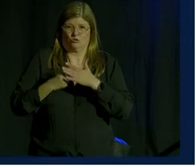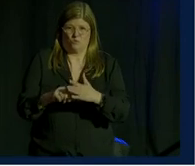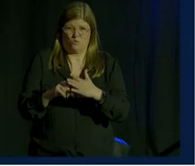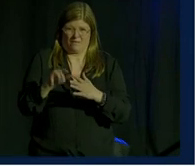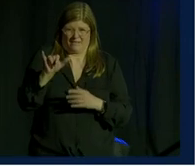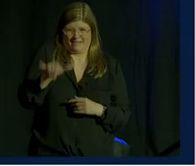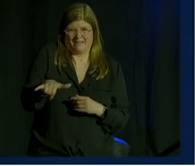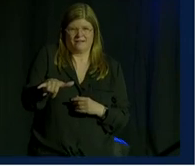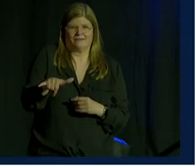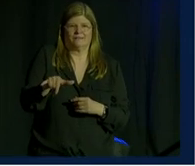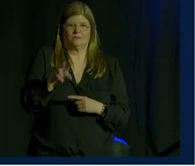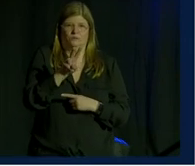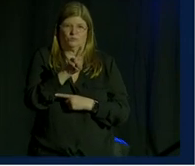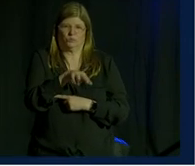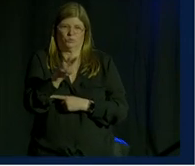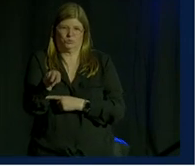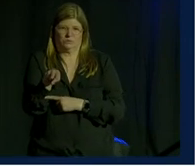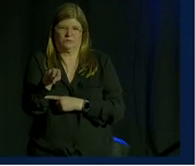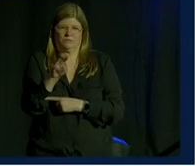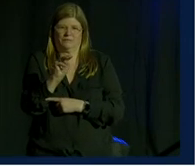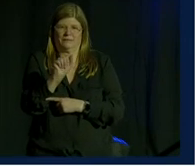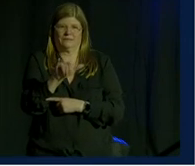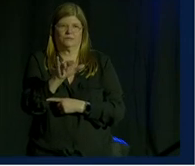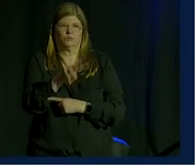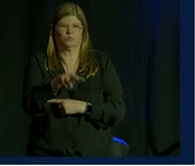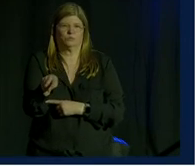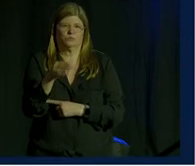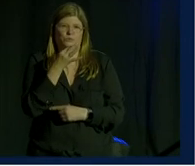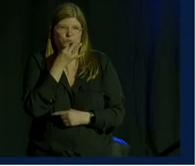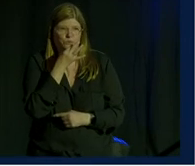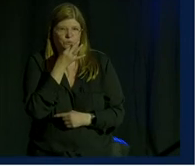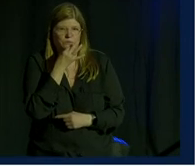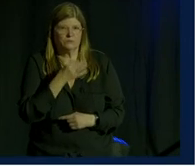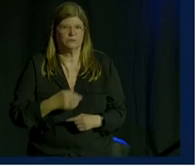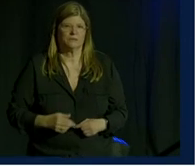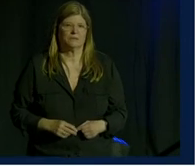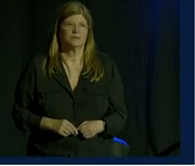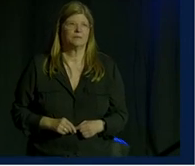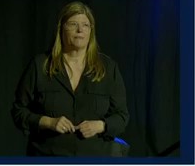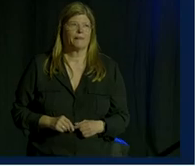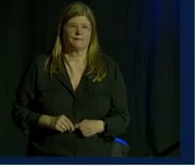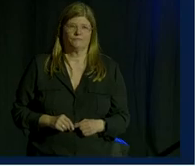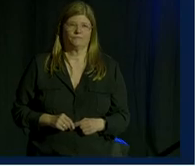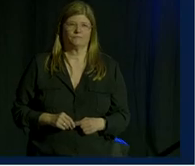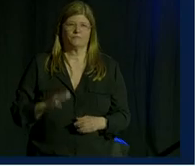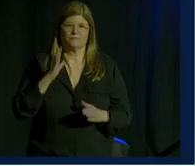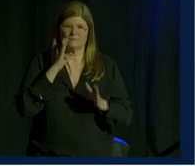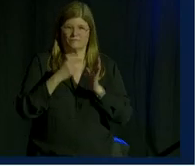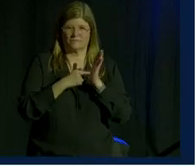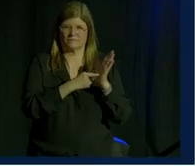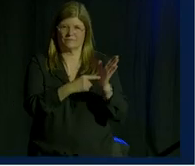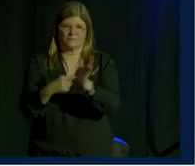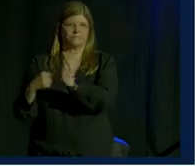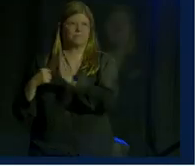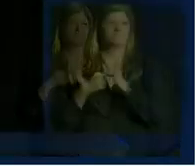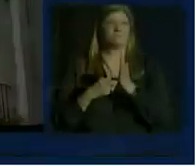tool to the housing arsenal for our residents. But we'd like to preview it with you now. Let's take a look.